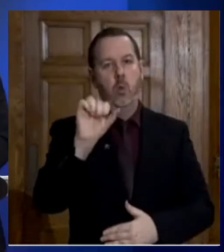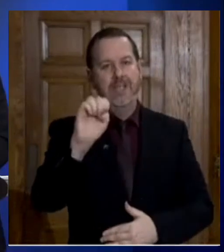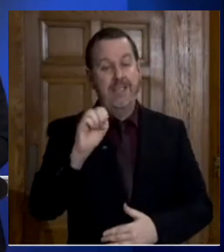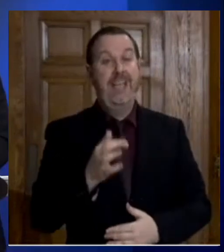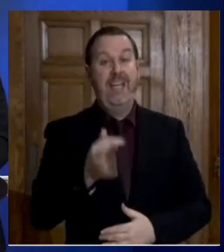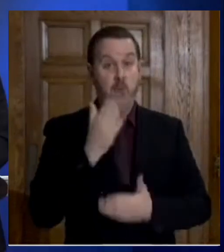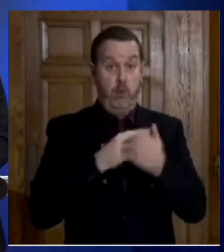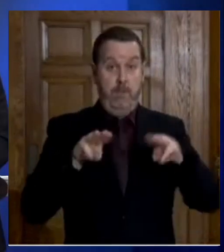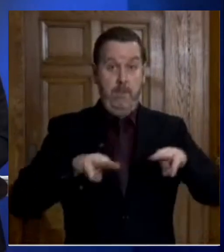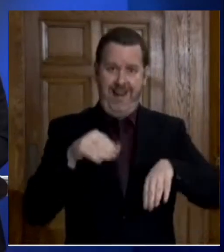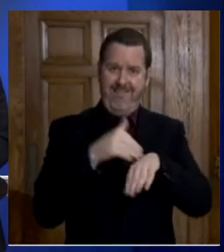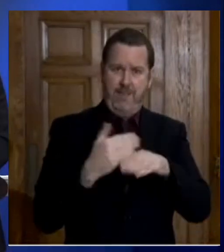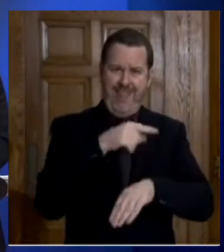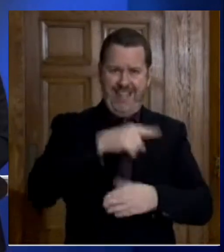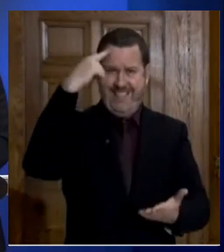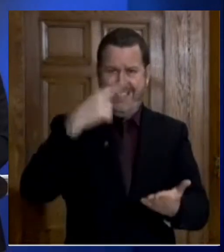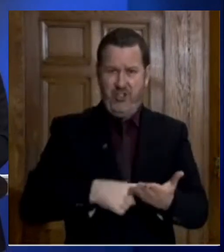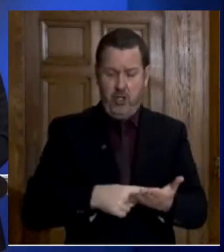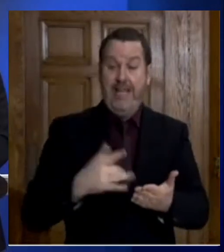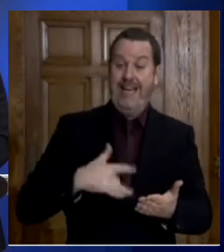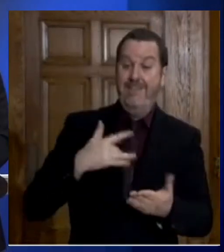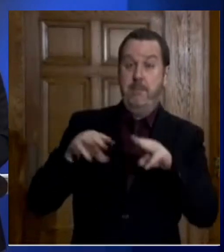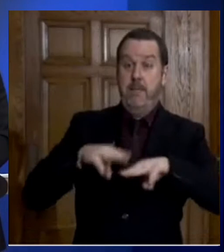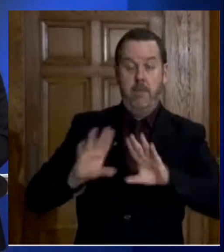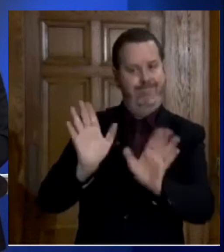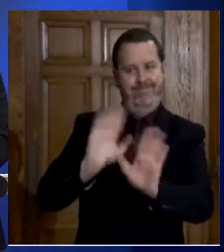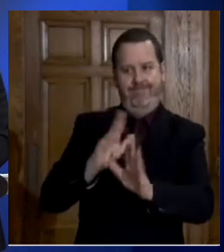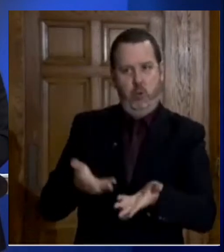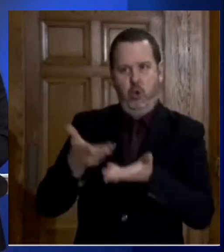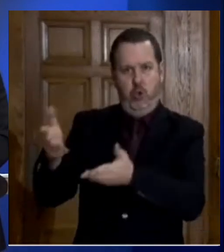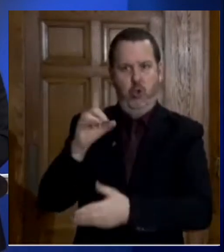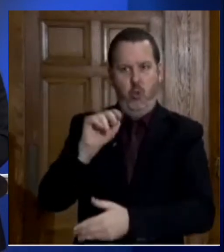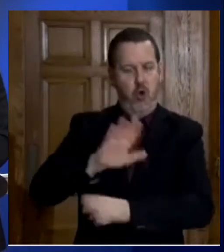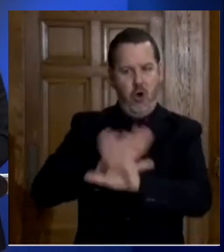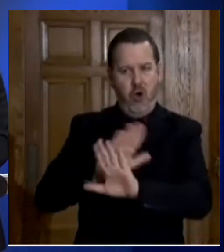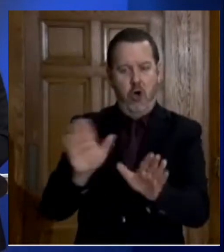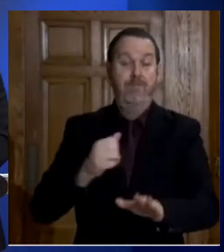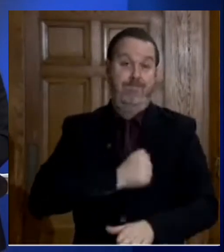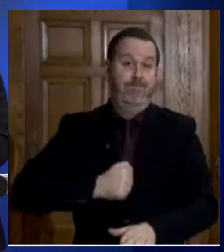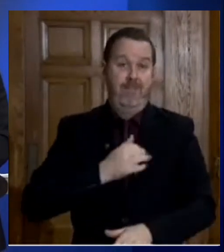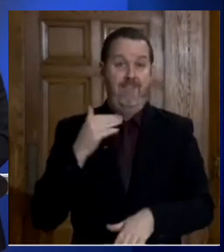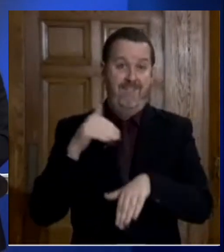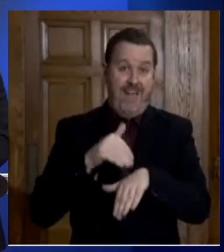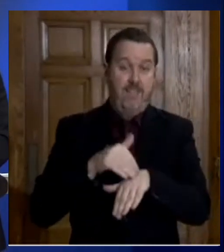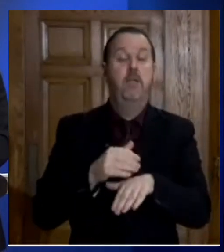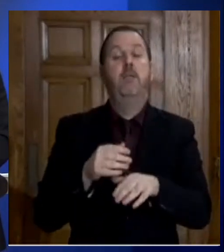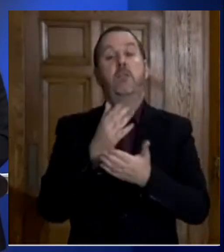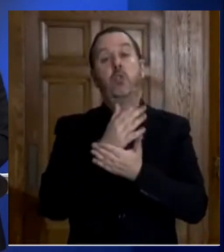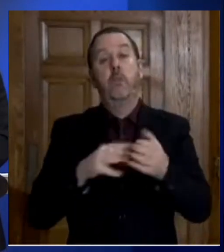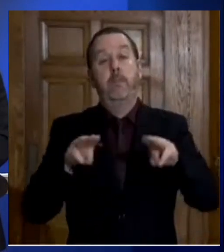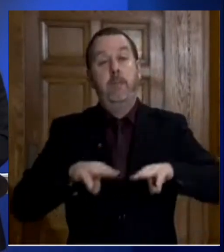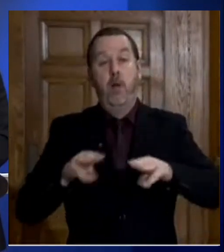who've been affected by this decision. It's not an easy decision, but it's about managing people awaiting transplant safely, given the